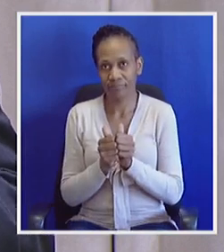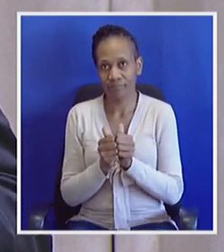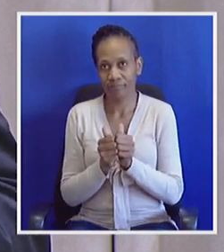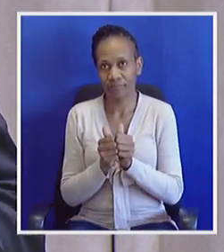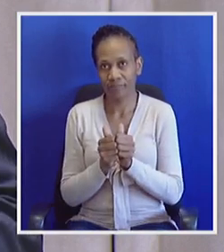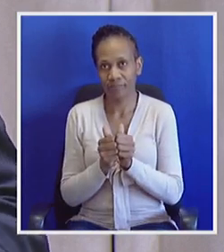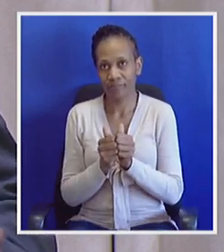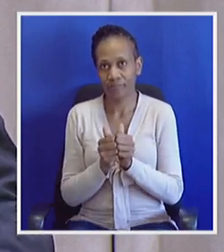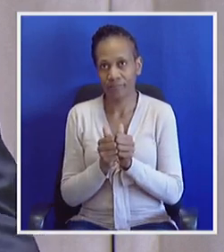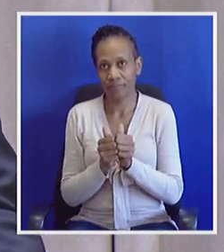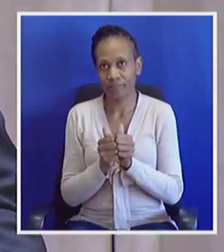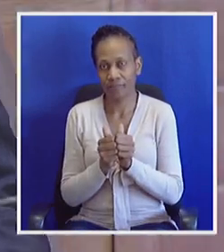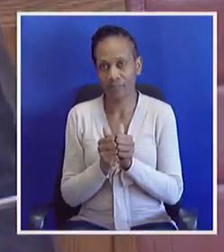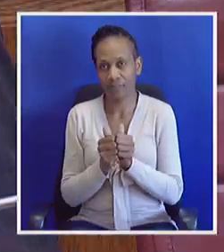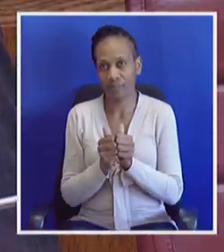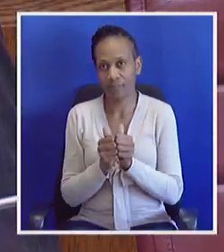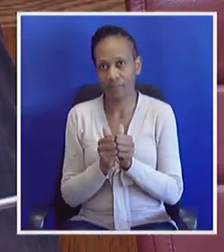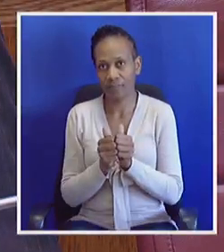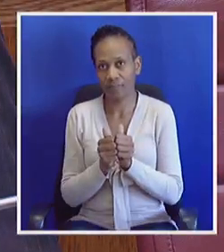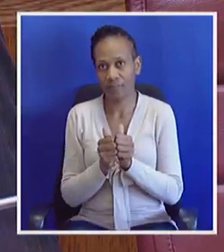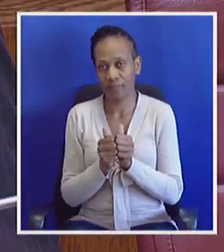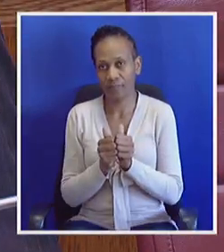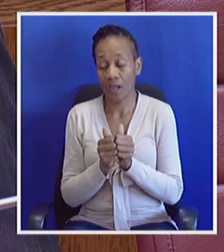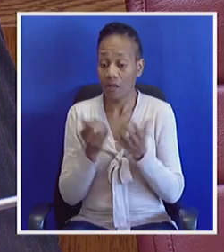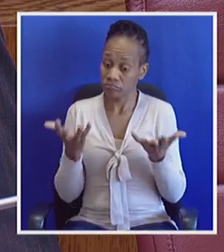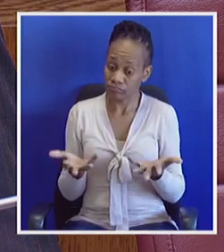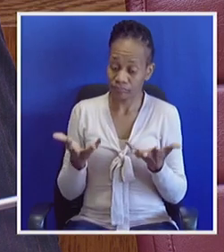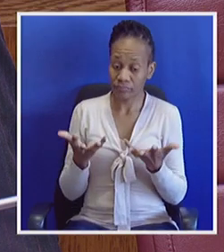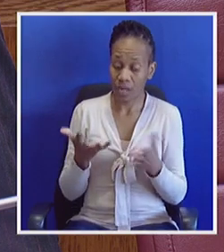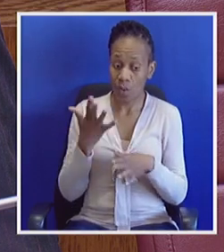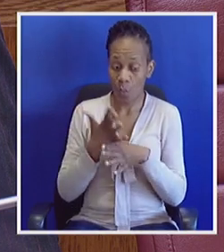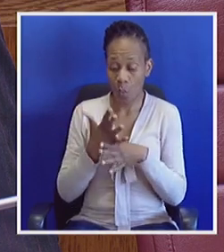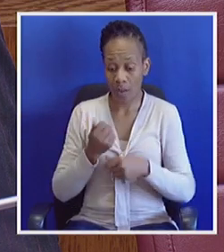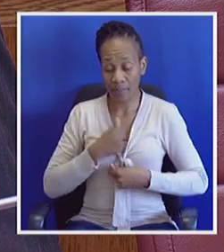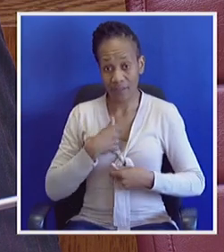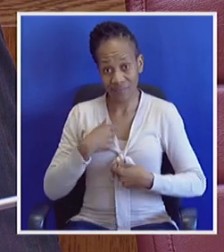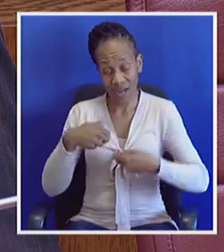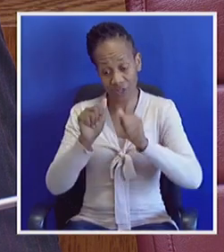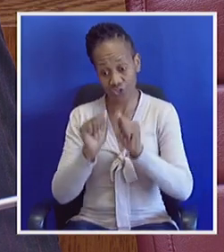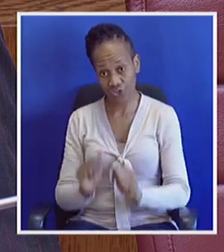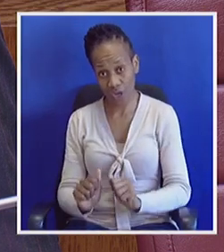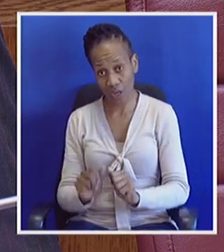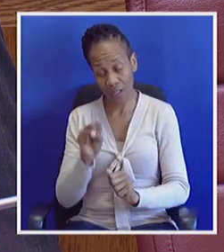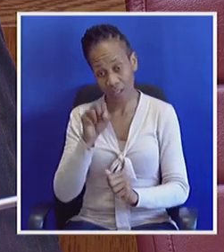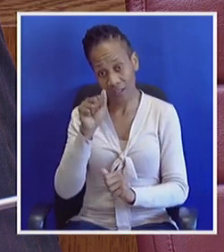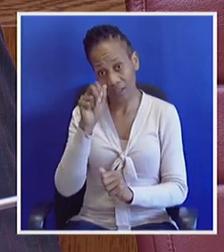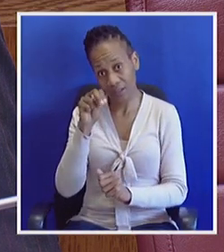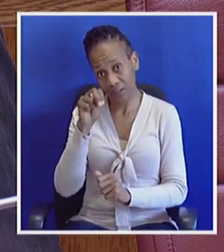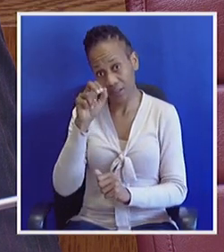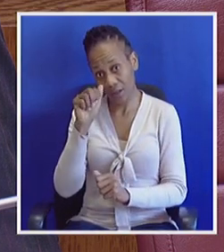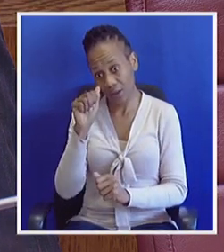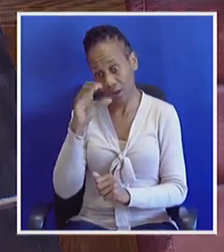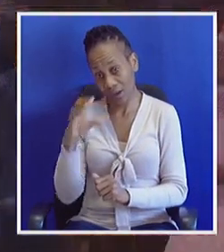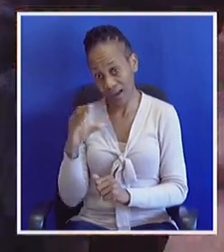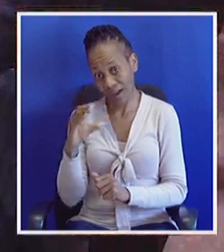to deal with the issue that has now been raised. So my job as chairperson of SANAC is to keep the integrity of